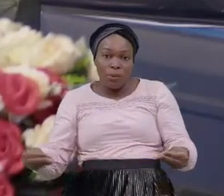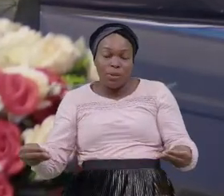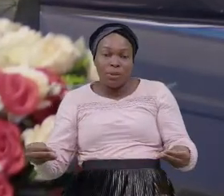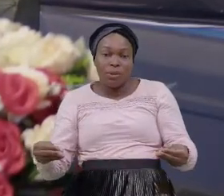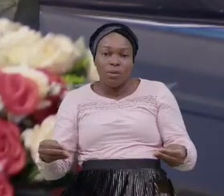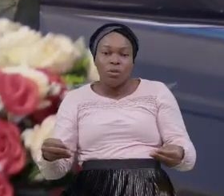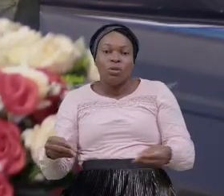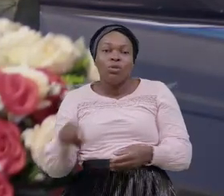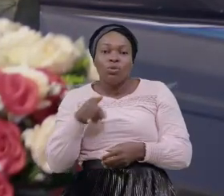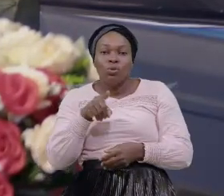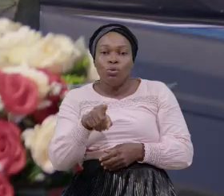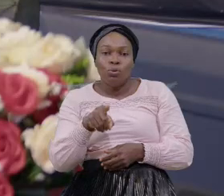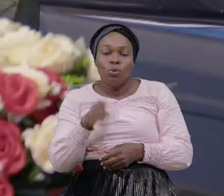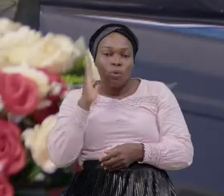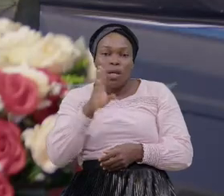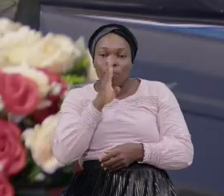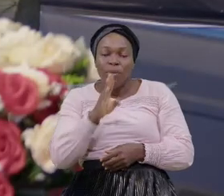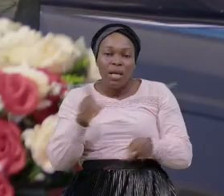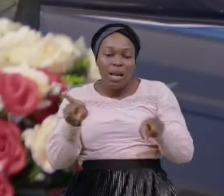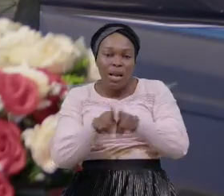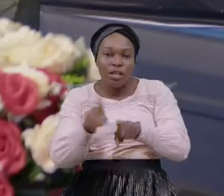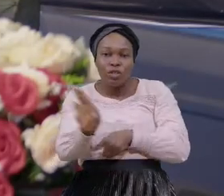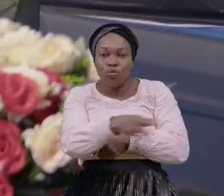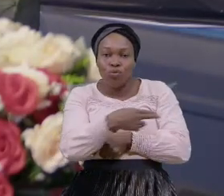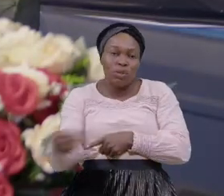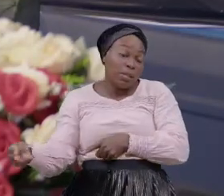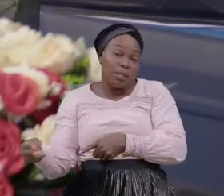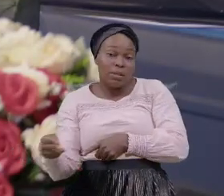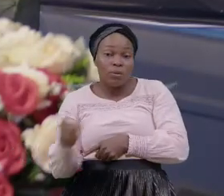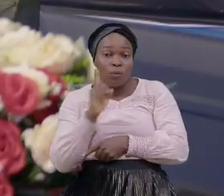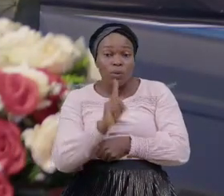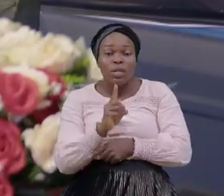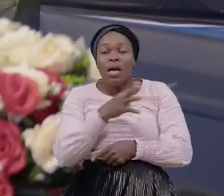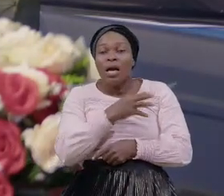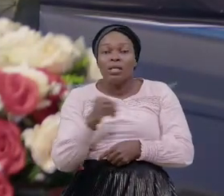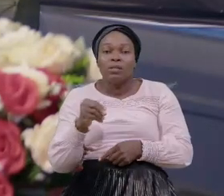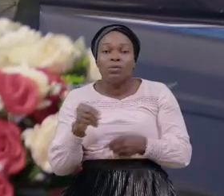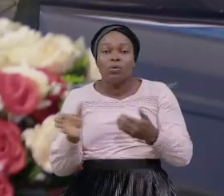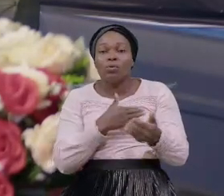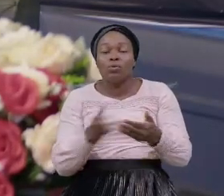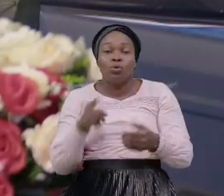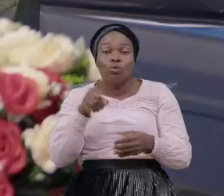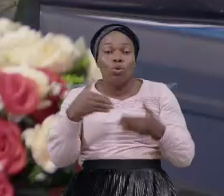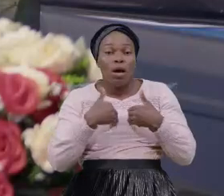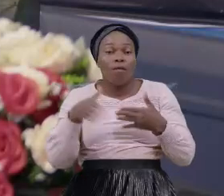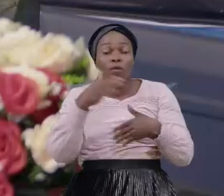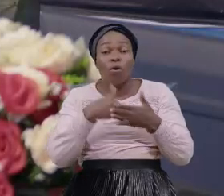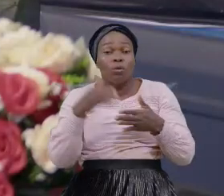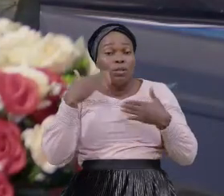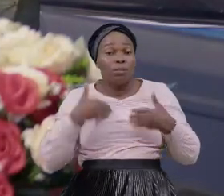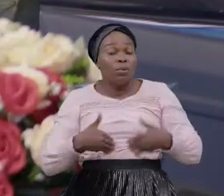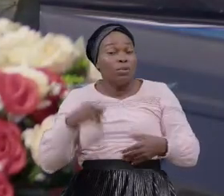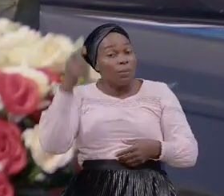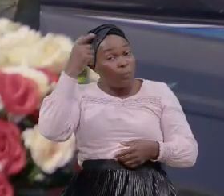be like a useless block. Although you have all your faculties, they're so rigid, they see the same thing,